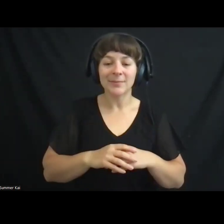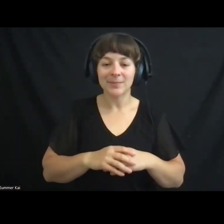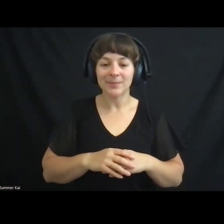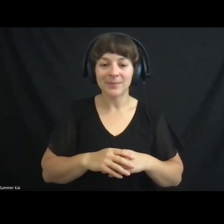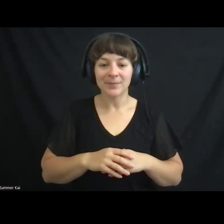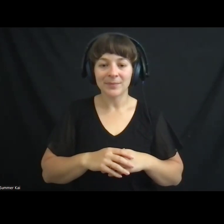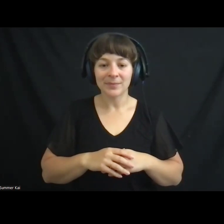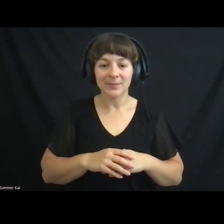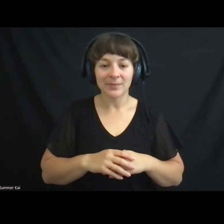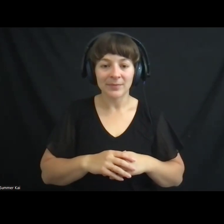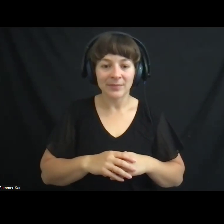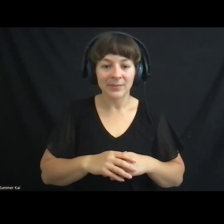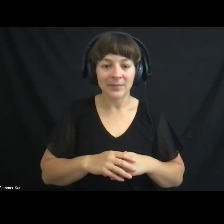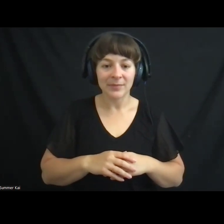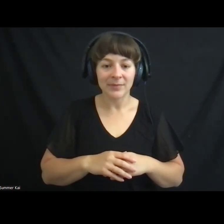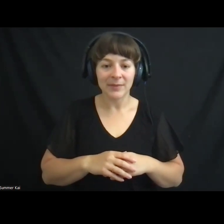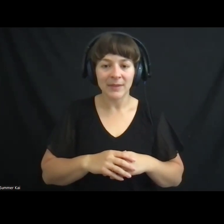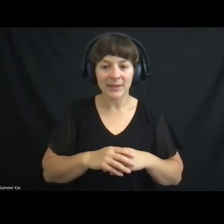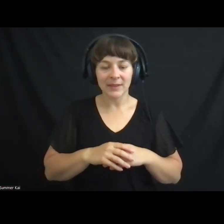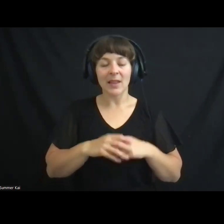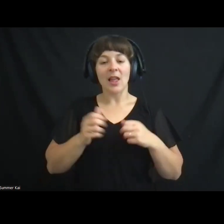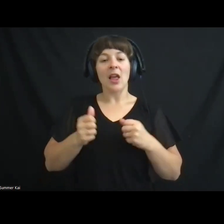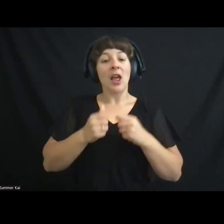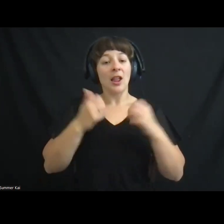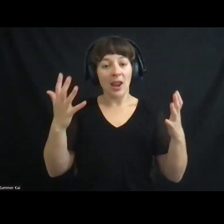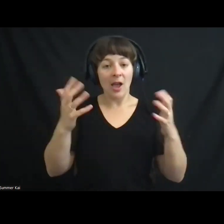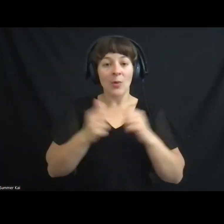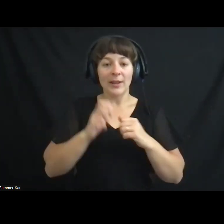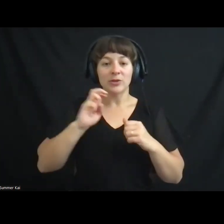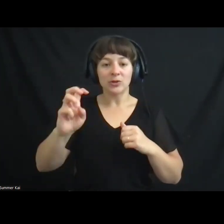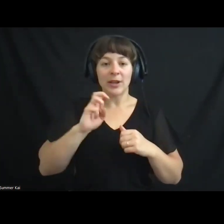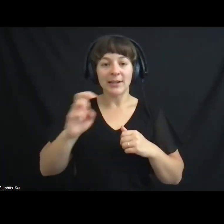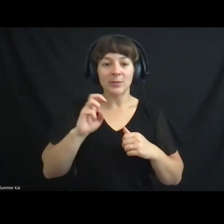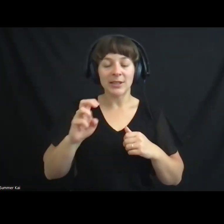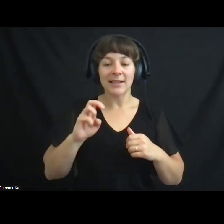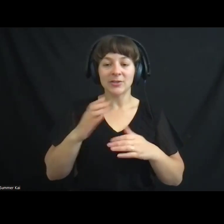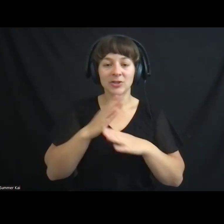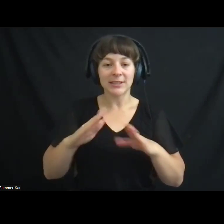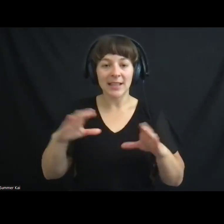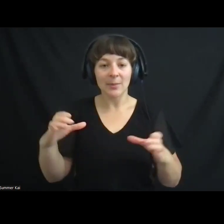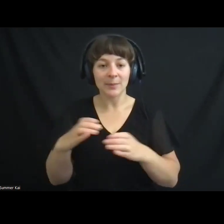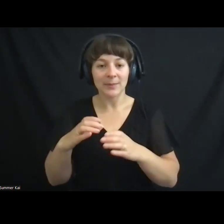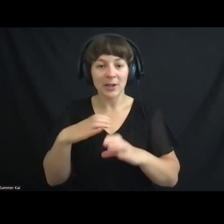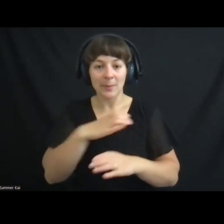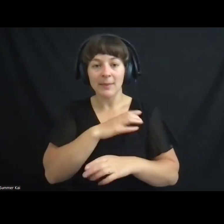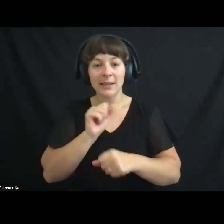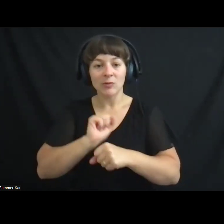I There's a lot with the transportation subgroups that the subcommittee's been working on.